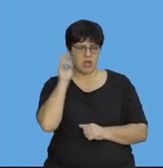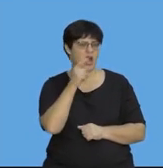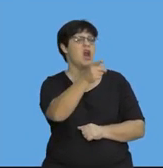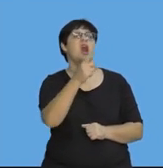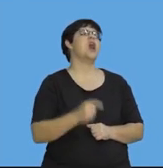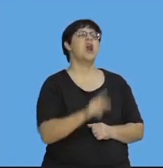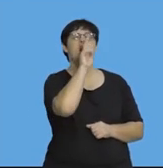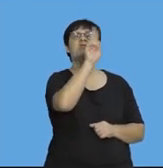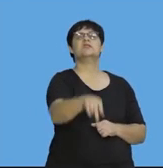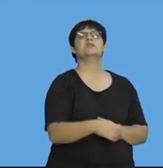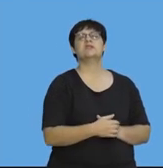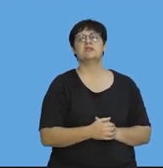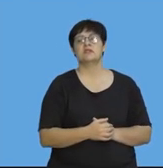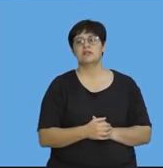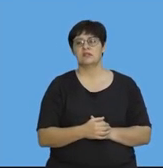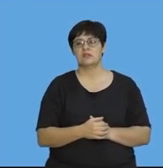And I can hear